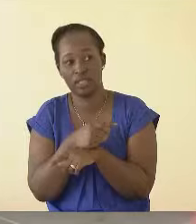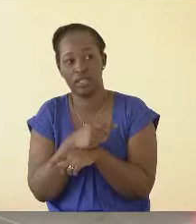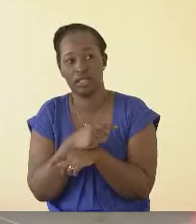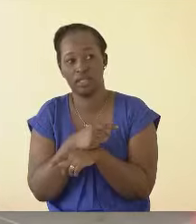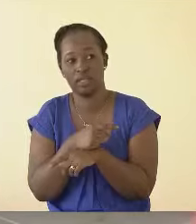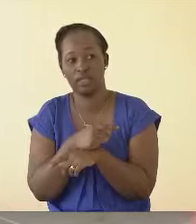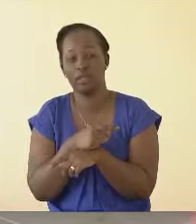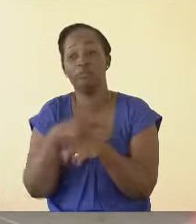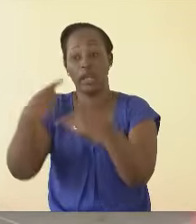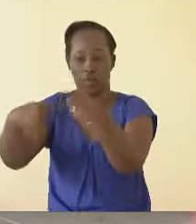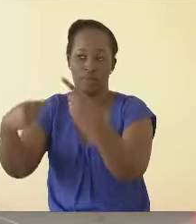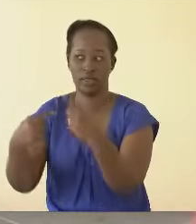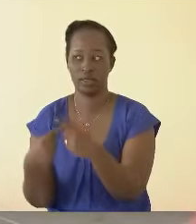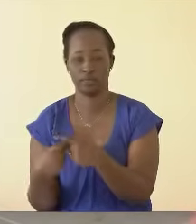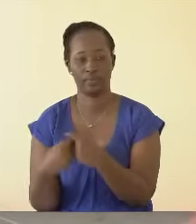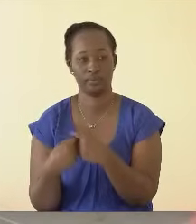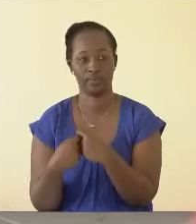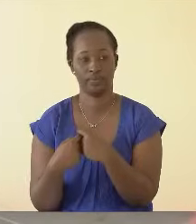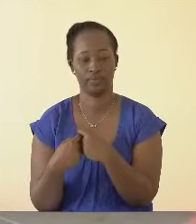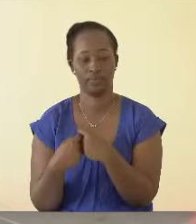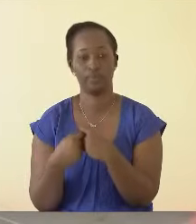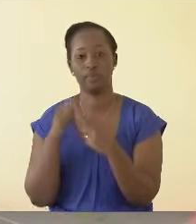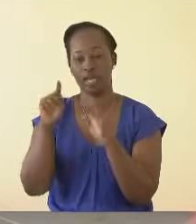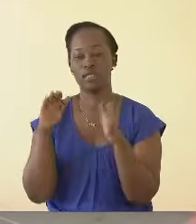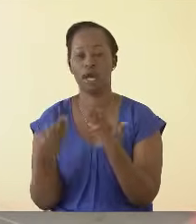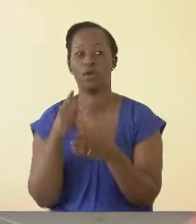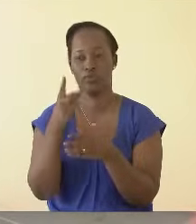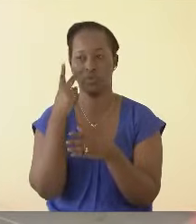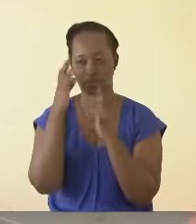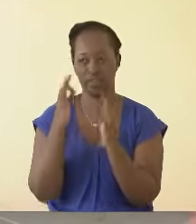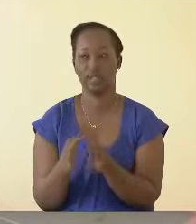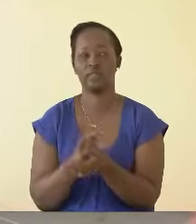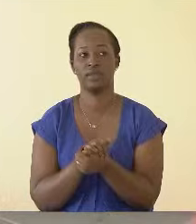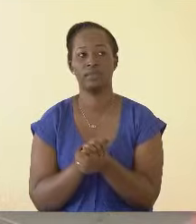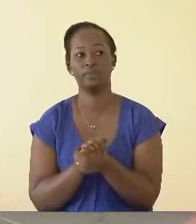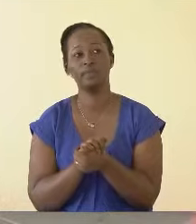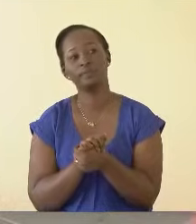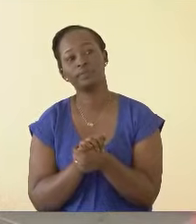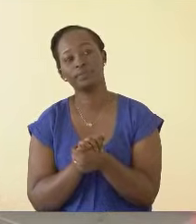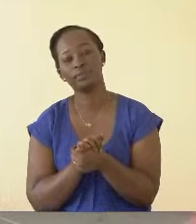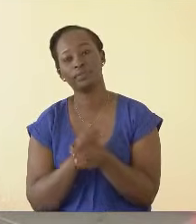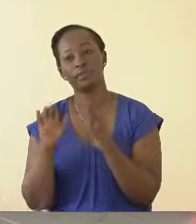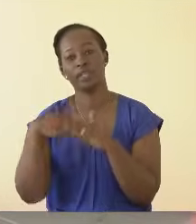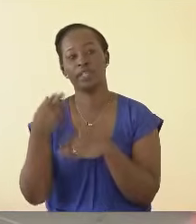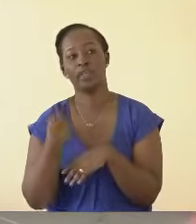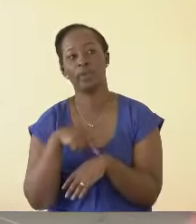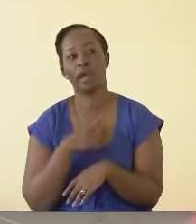is how you look at it. That is how you record that. That's how it goes. Then we